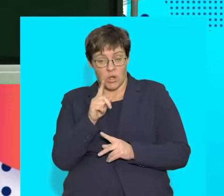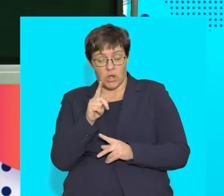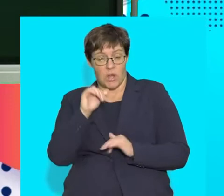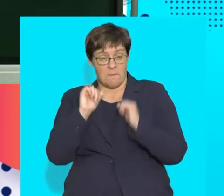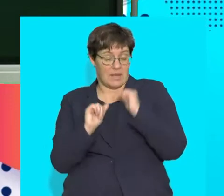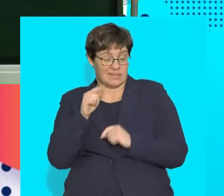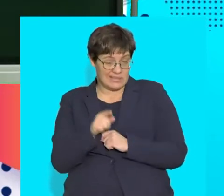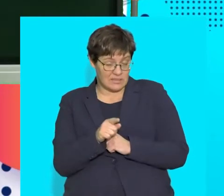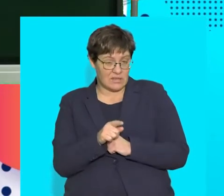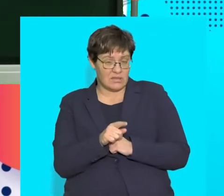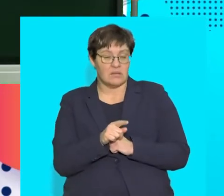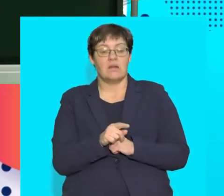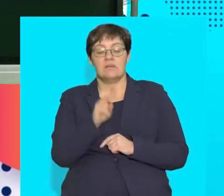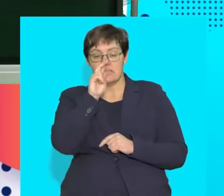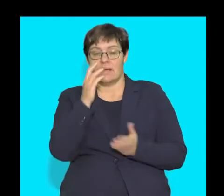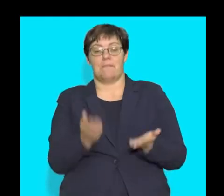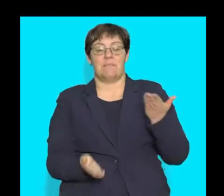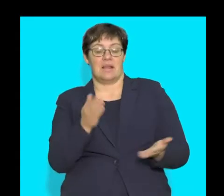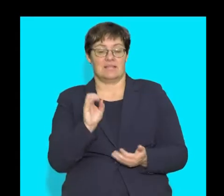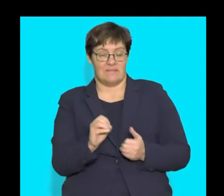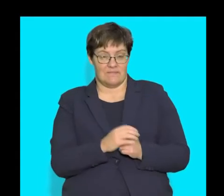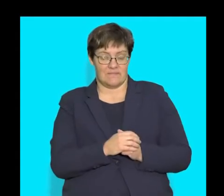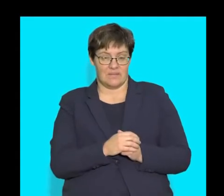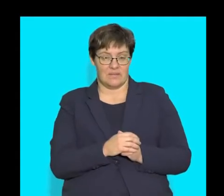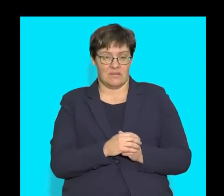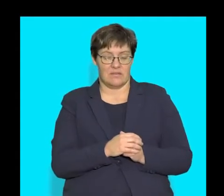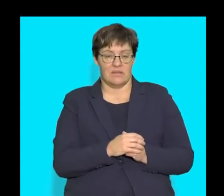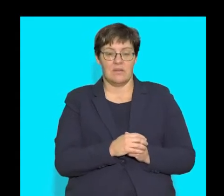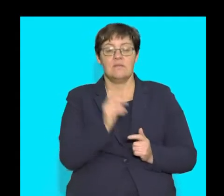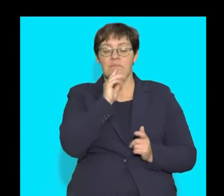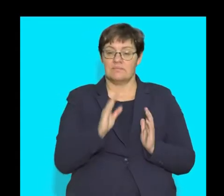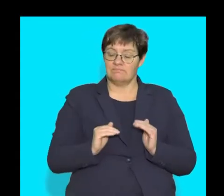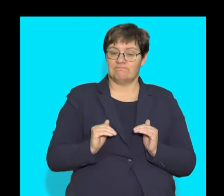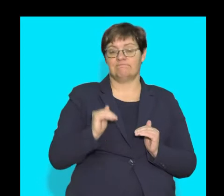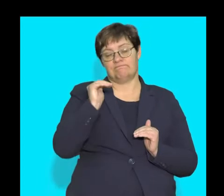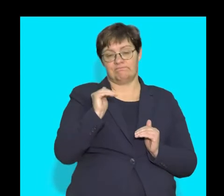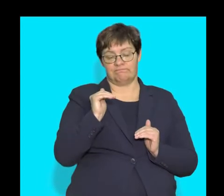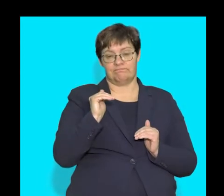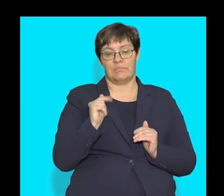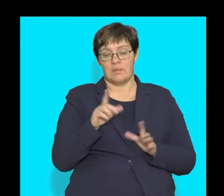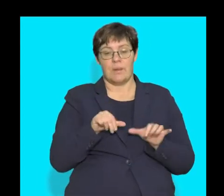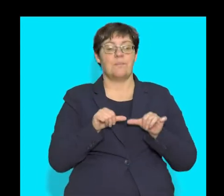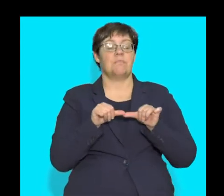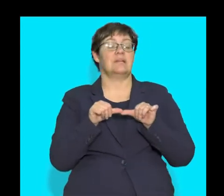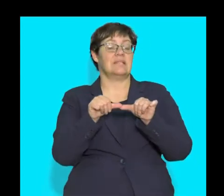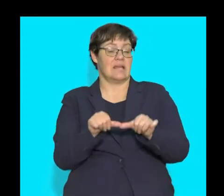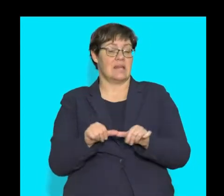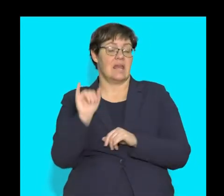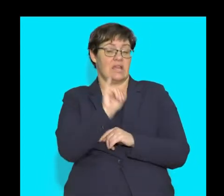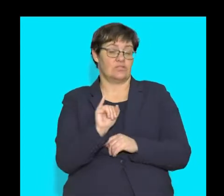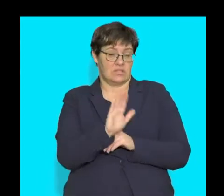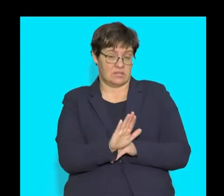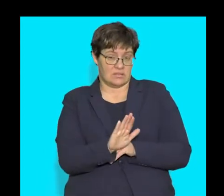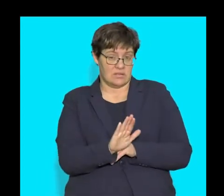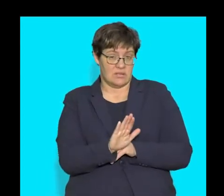So, if we look at this mechanism, we see that that's the balance, and we see that there is an increase, and that